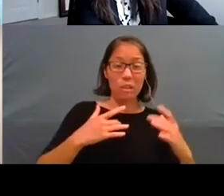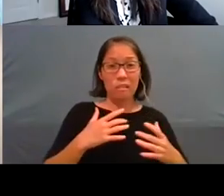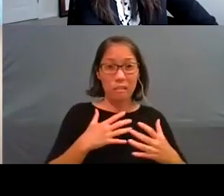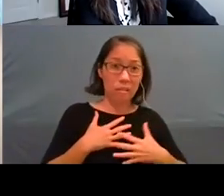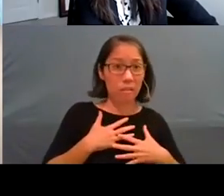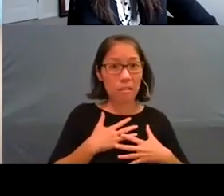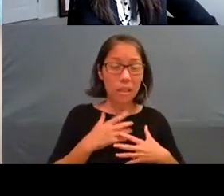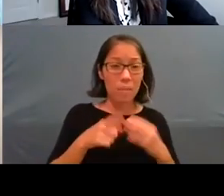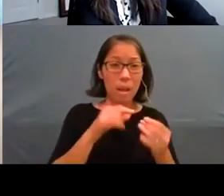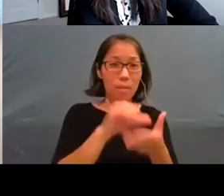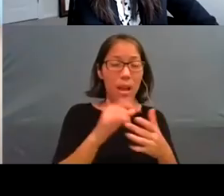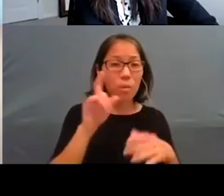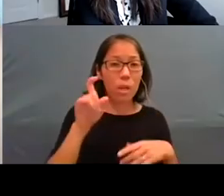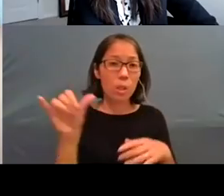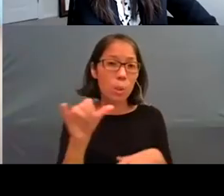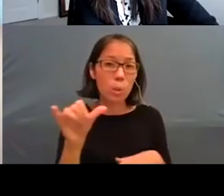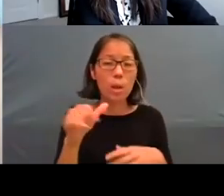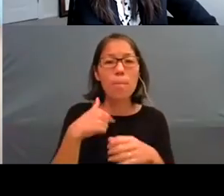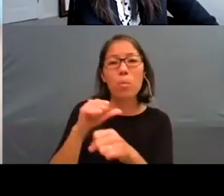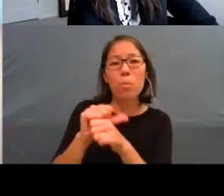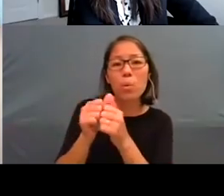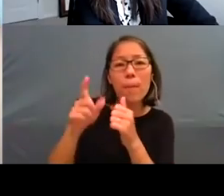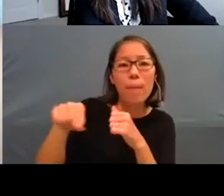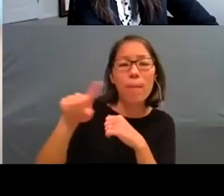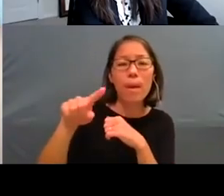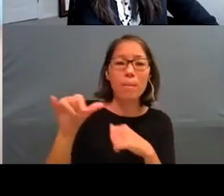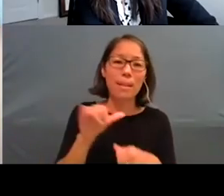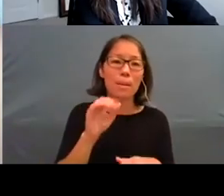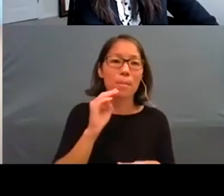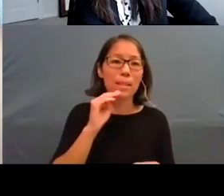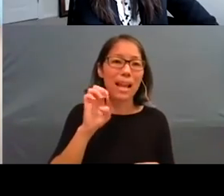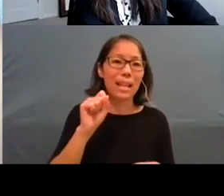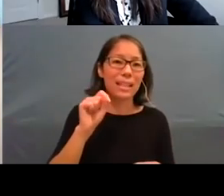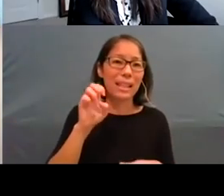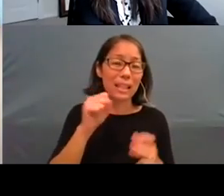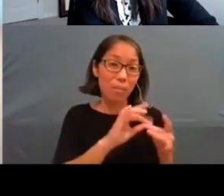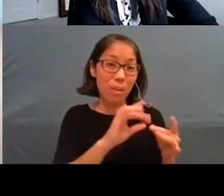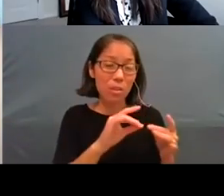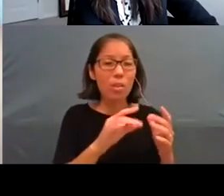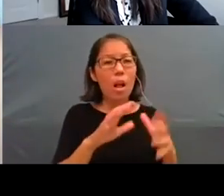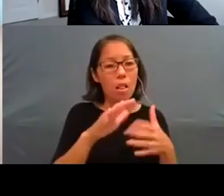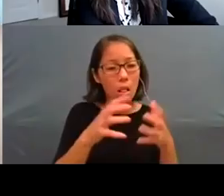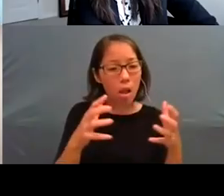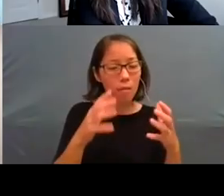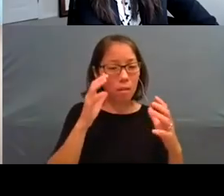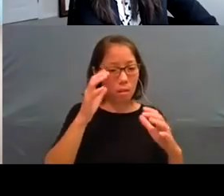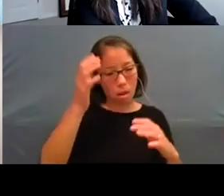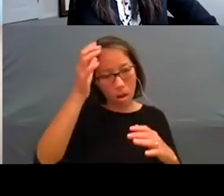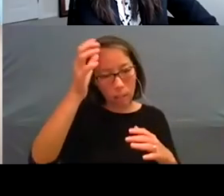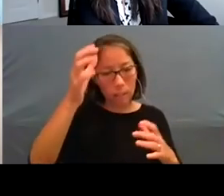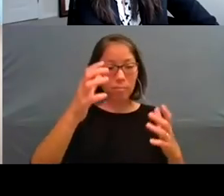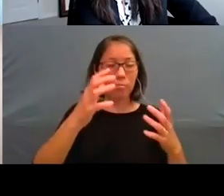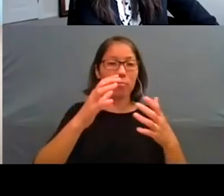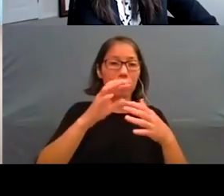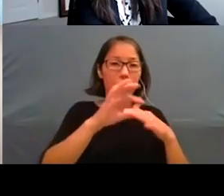been working with them to, as Ms. Estes mentioned, take a lot of the concepts that were taught in the spring and cycle those